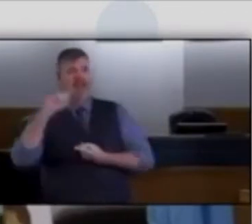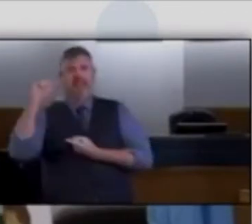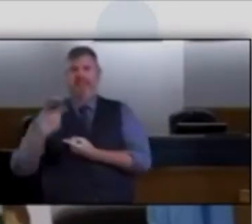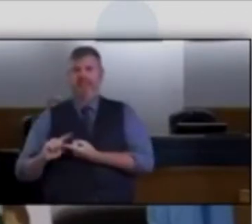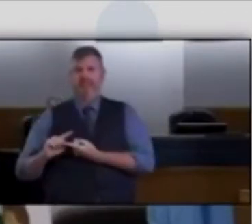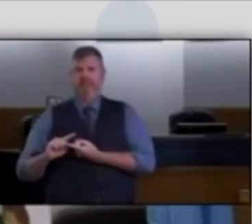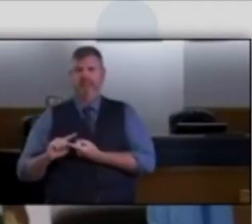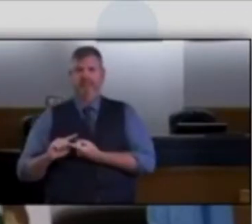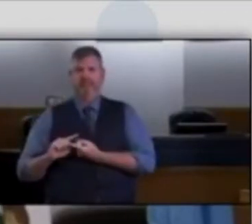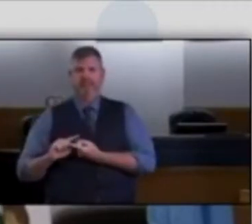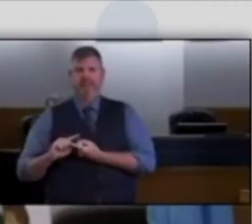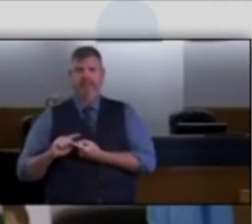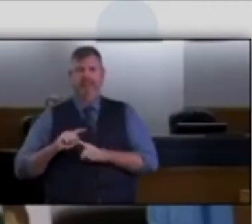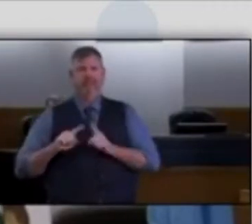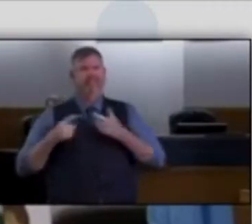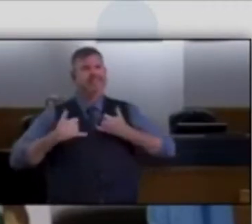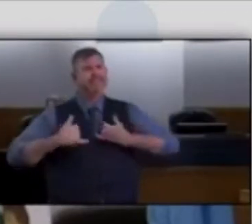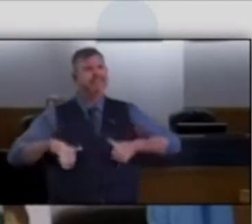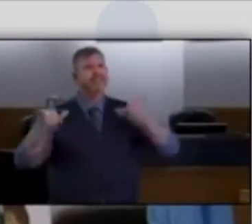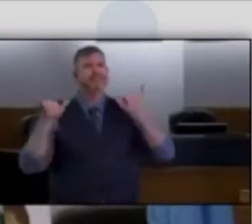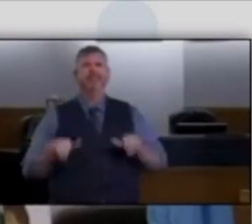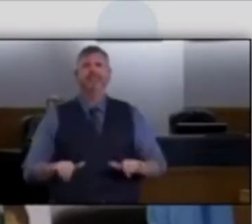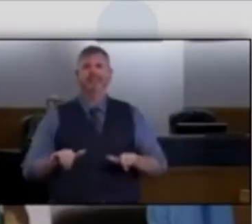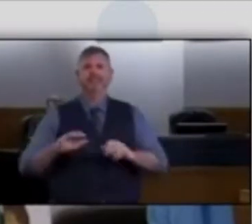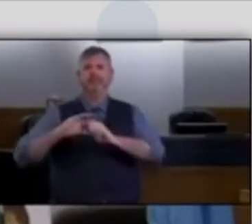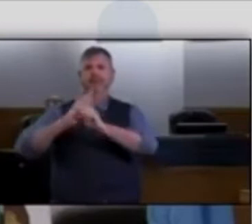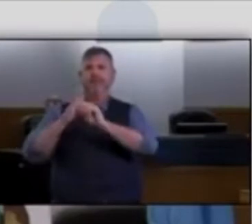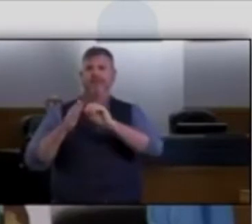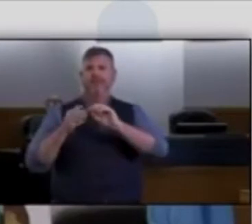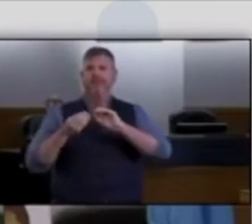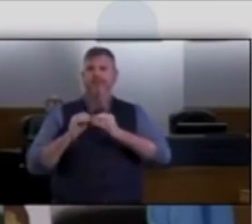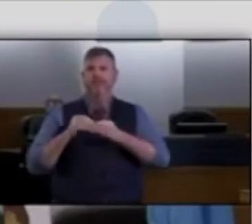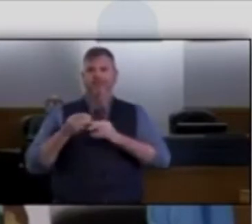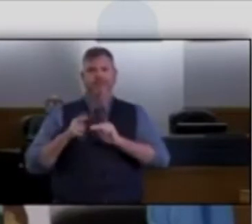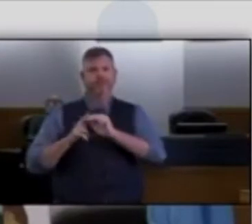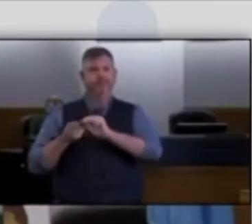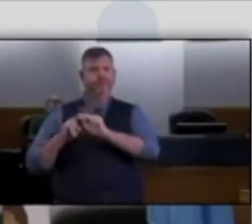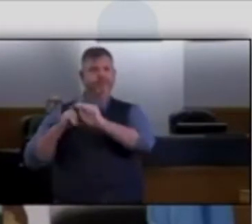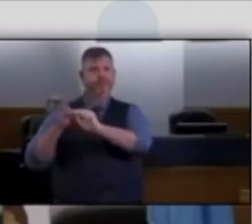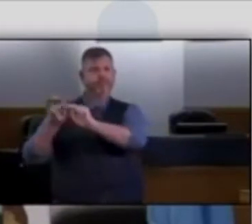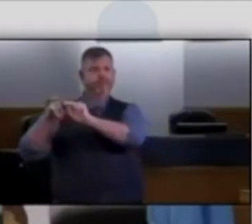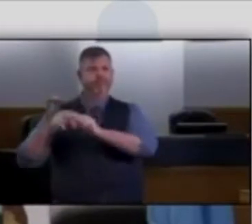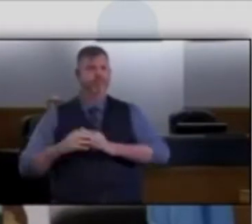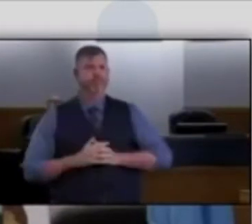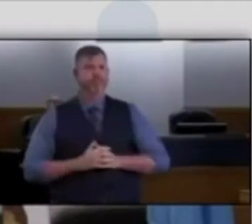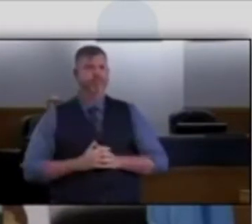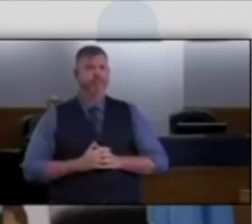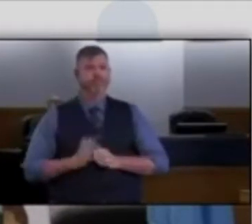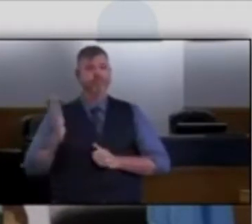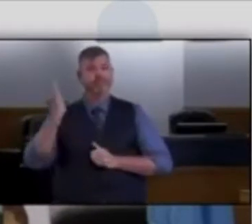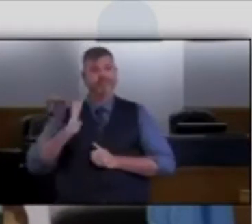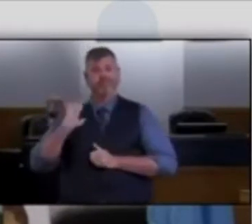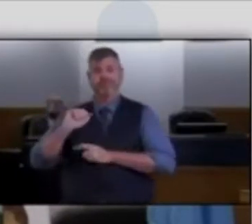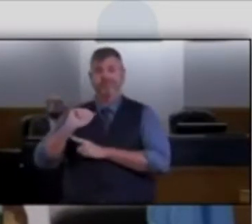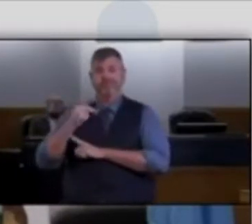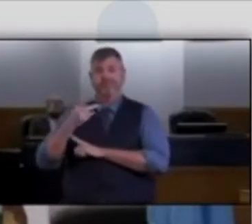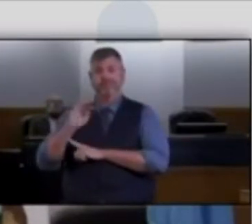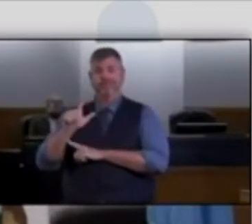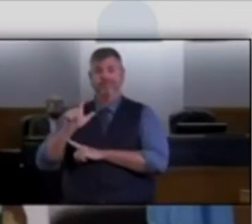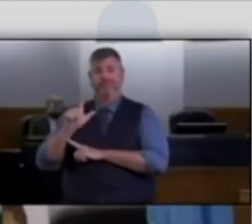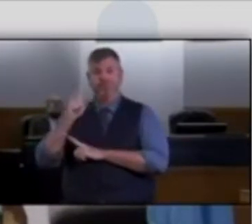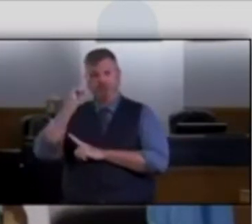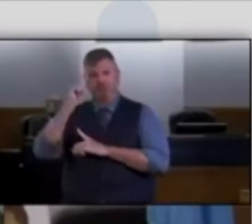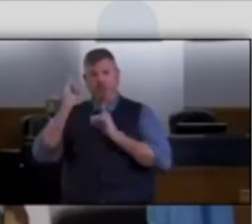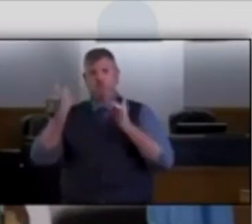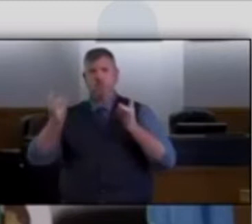today are much higher than they were at any time in April when we all came together to flatten the curve. We must